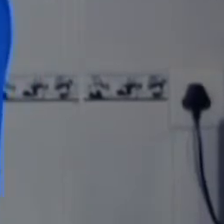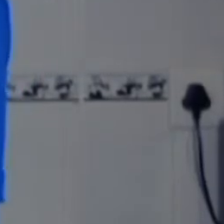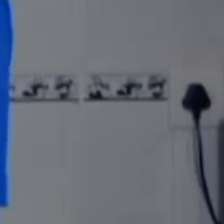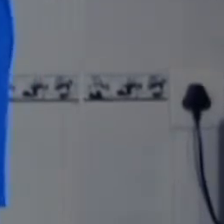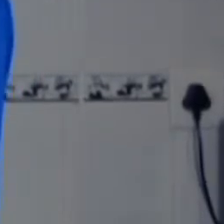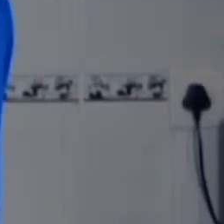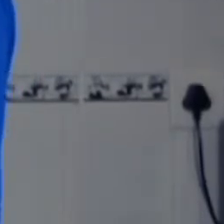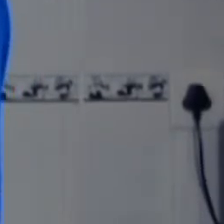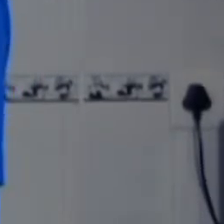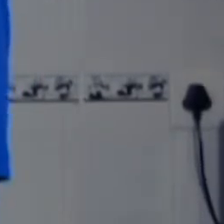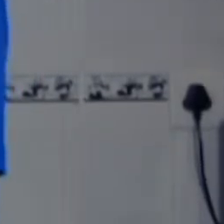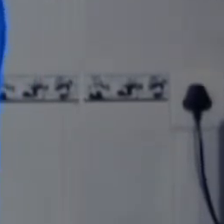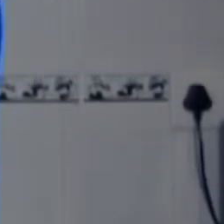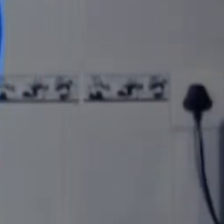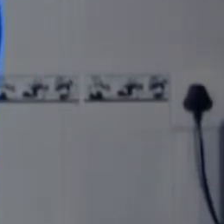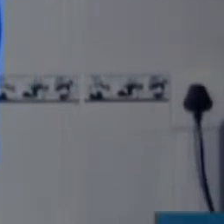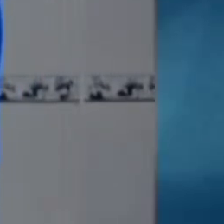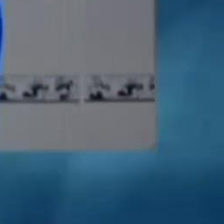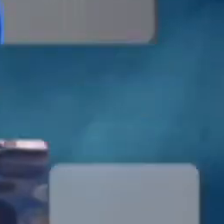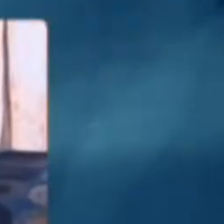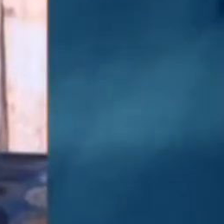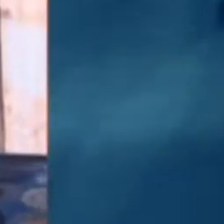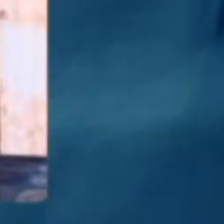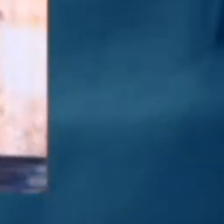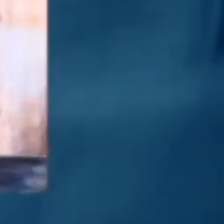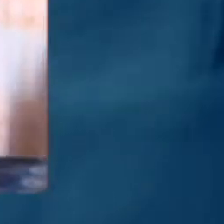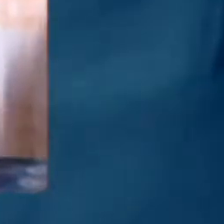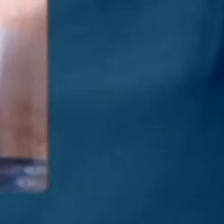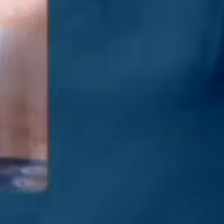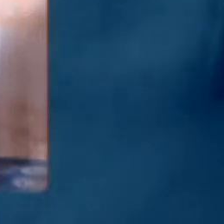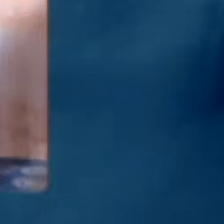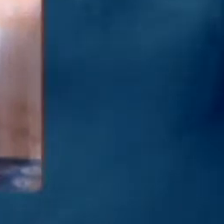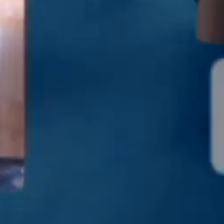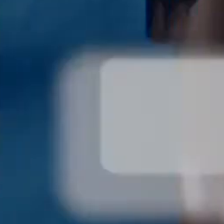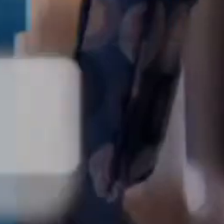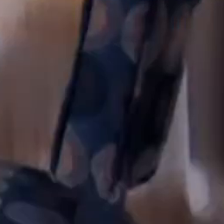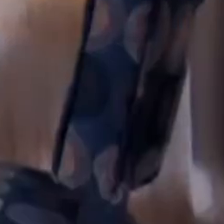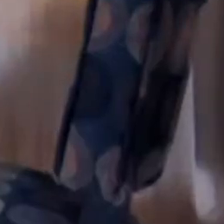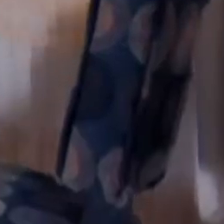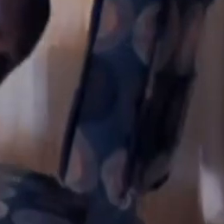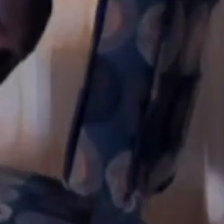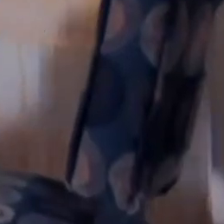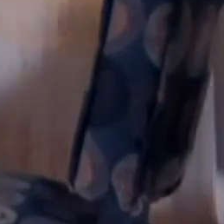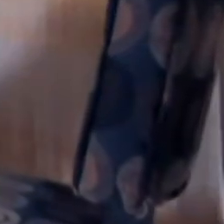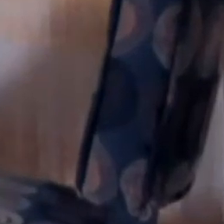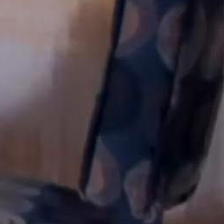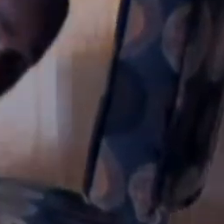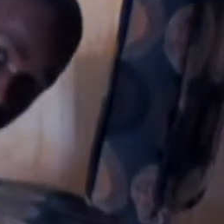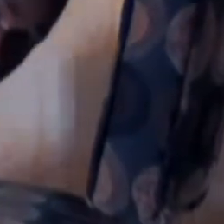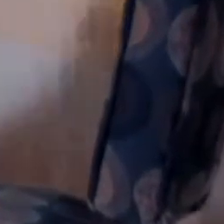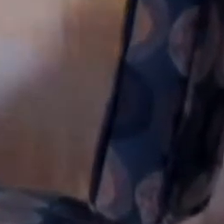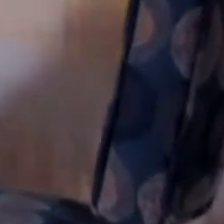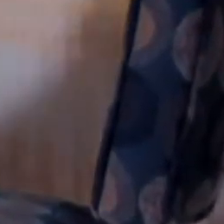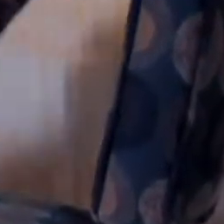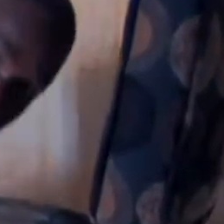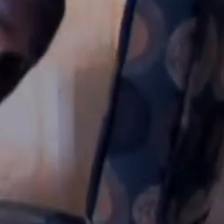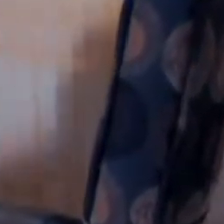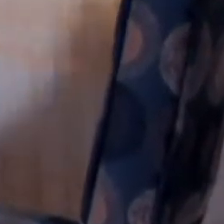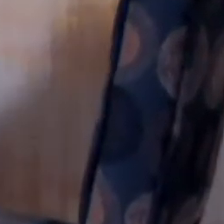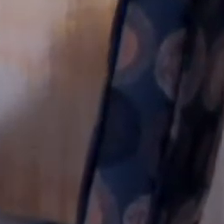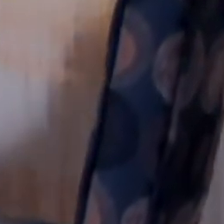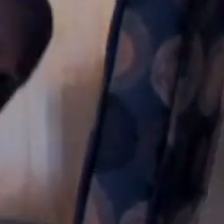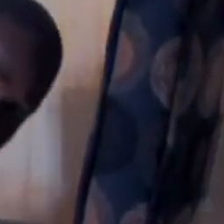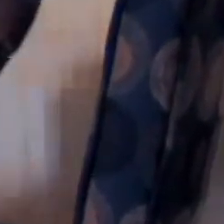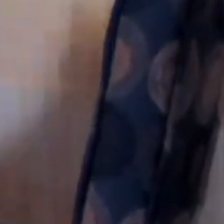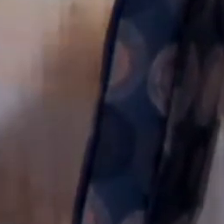ekhaya, nihlale niphephile, sitayinqobe i-COVID-19. Now, from the moment it was announced that there will be no sporting activities due to